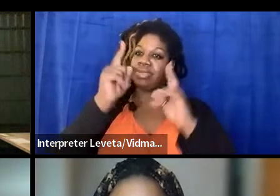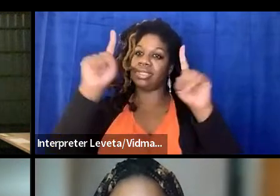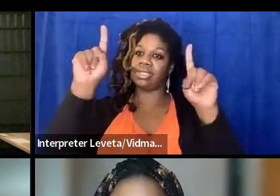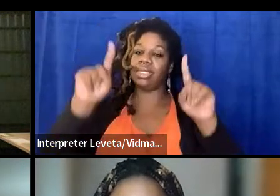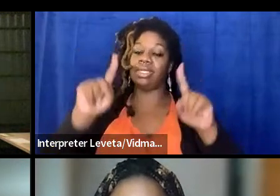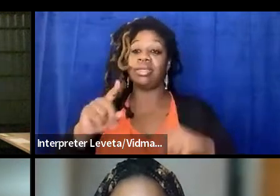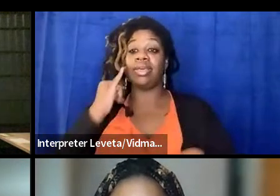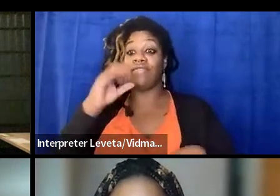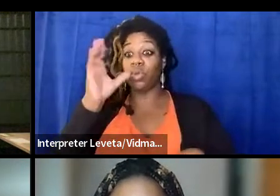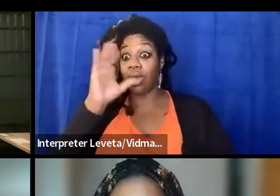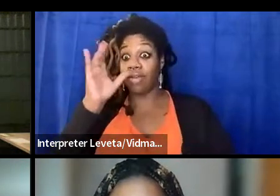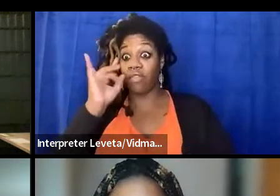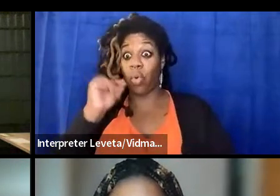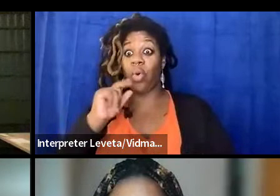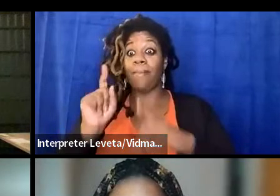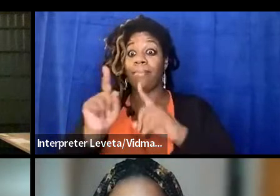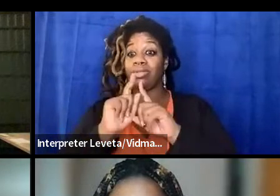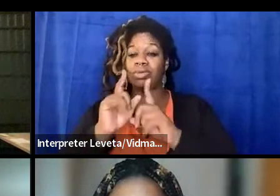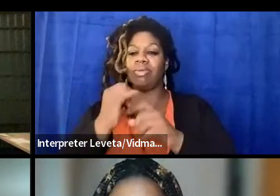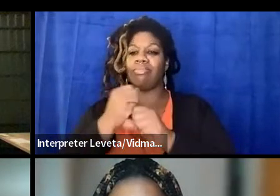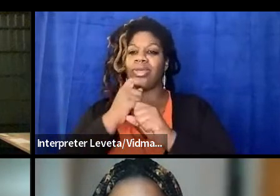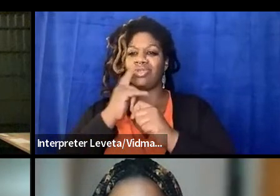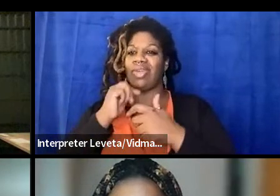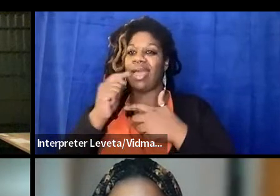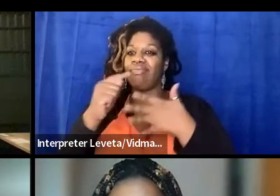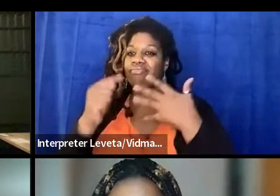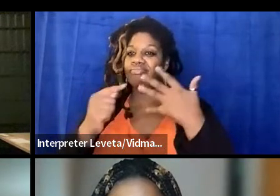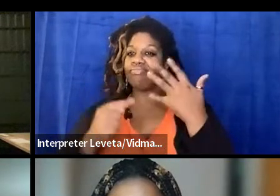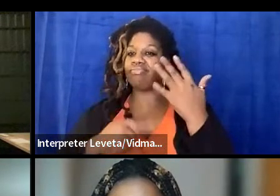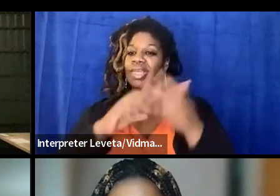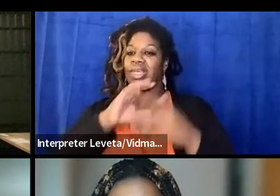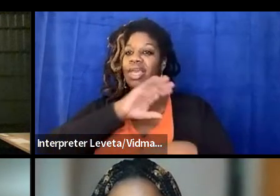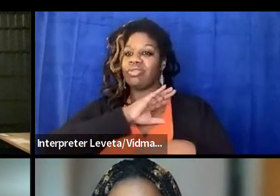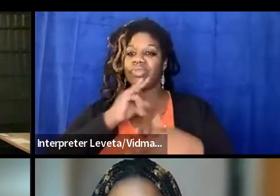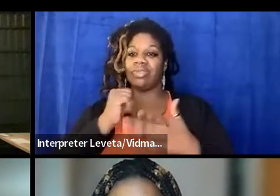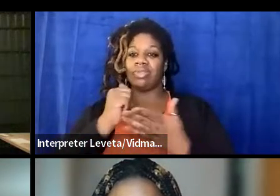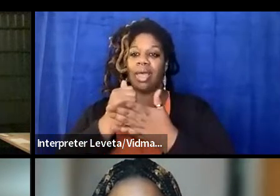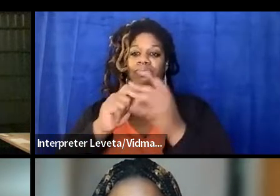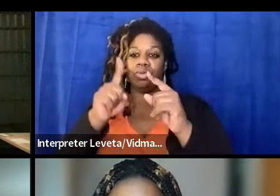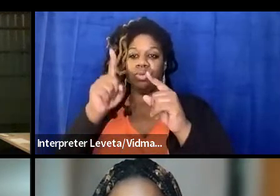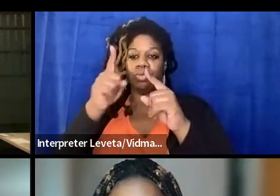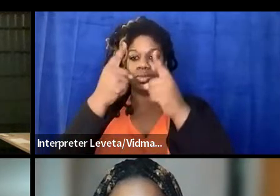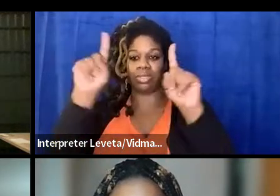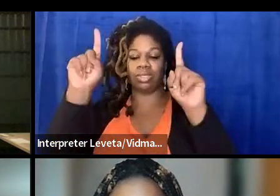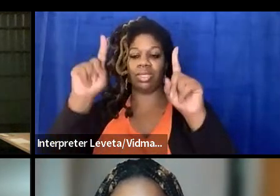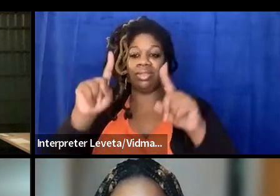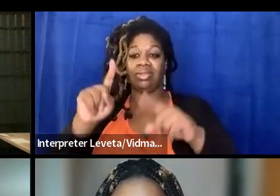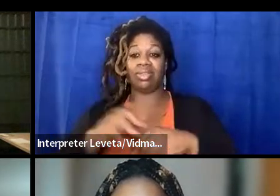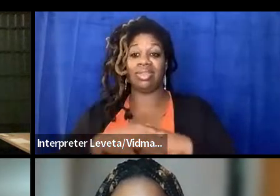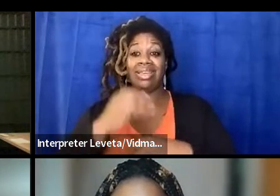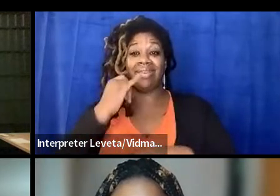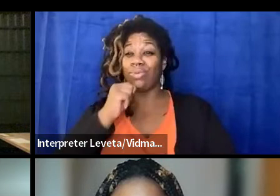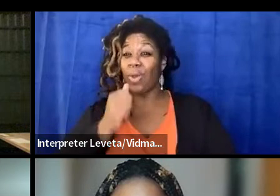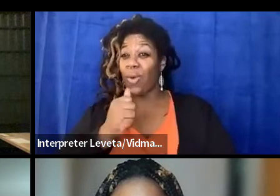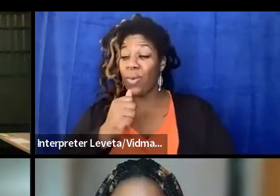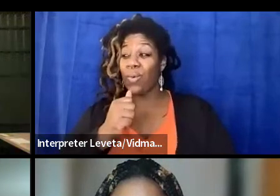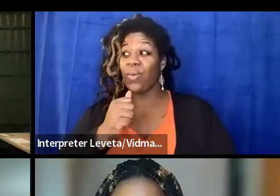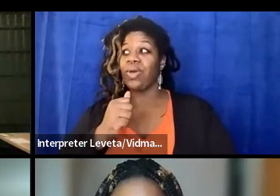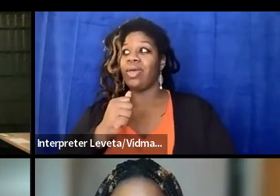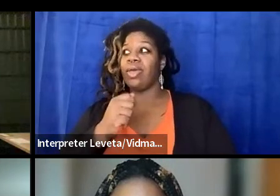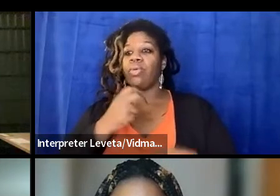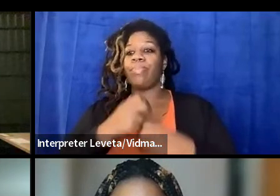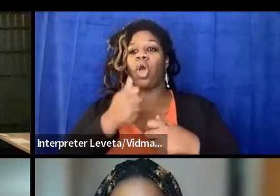for a mentor, just make sure that they have those types of characteristics, because if you don't, it may be a little bit harder for you